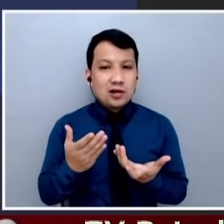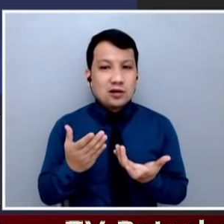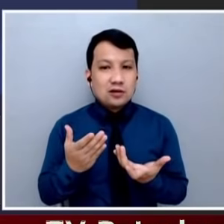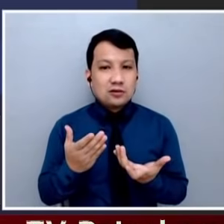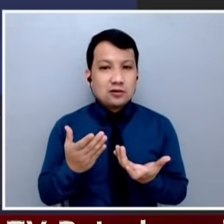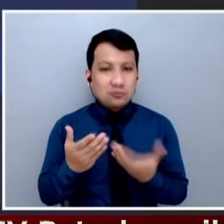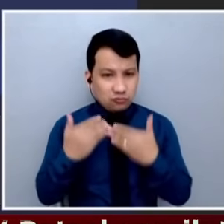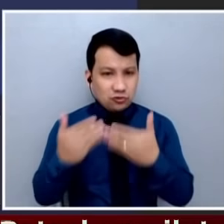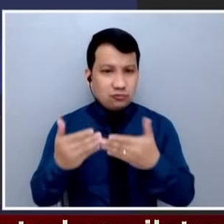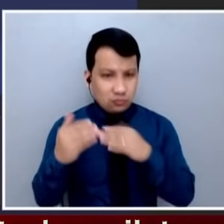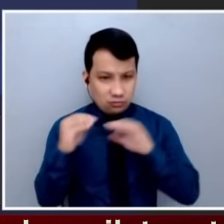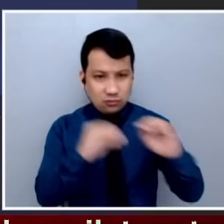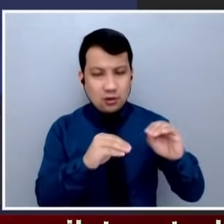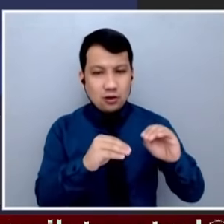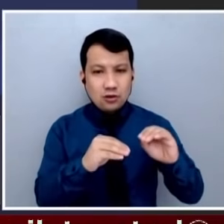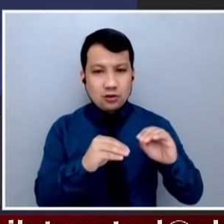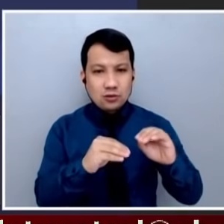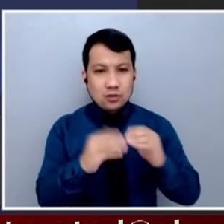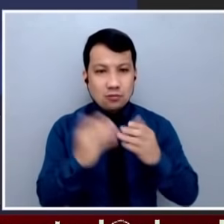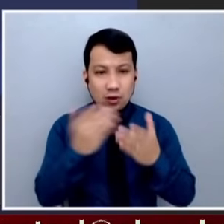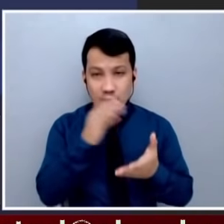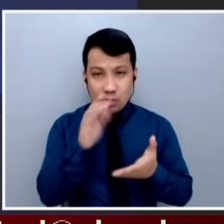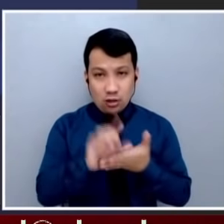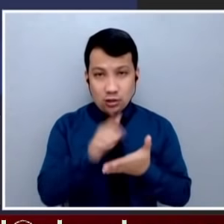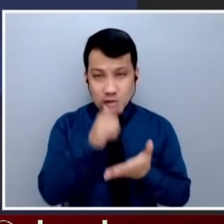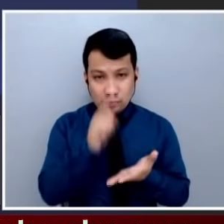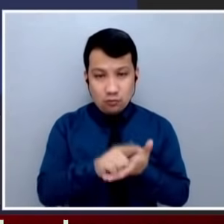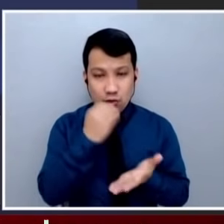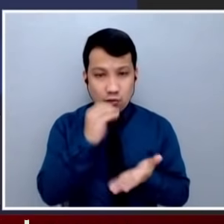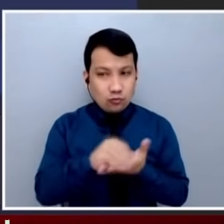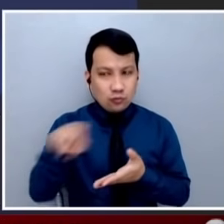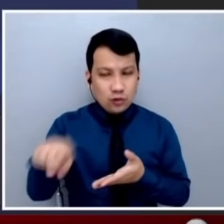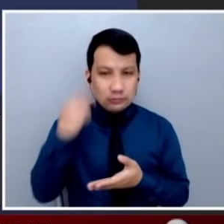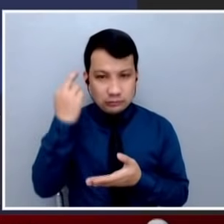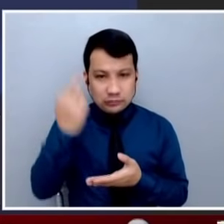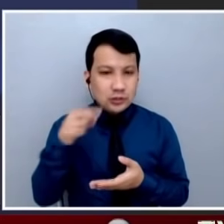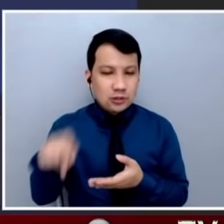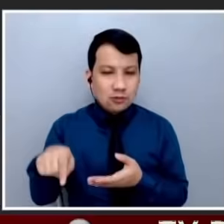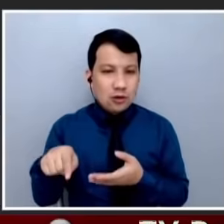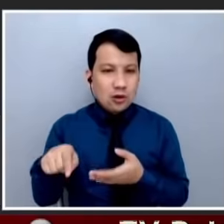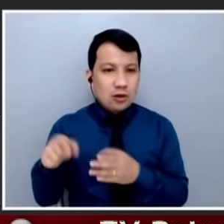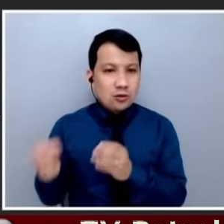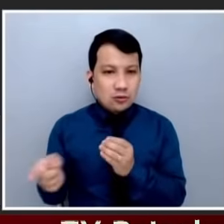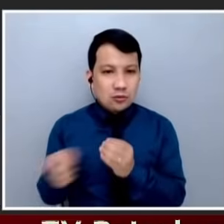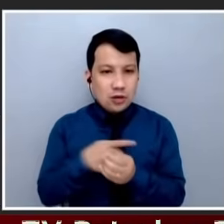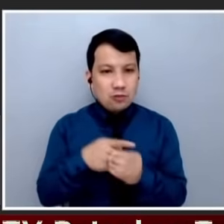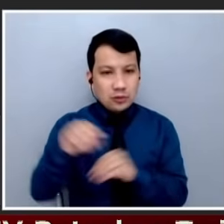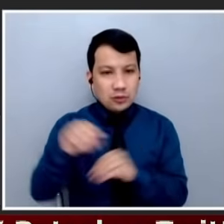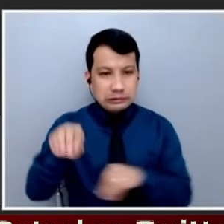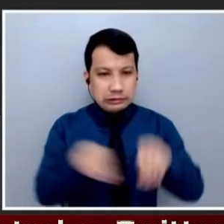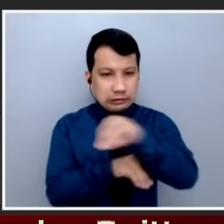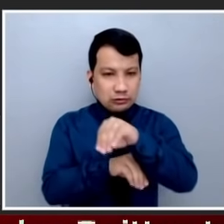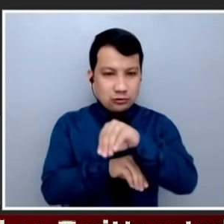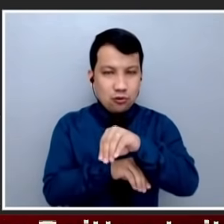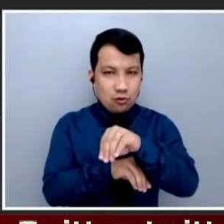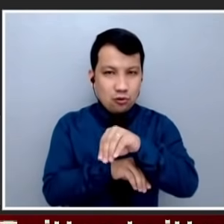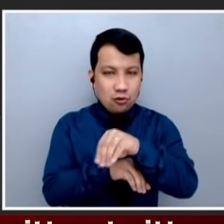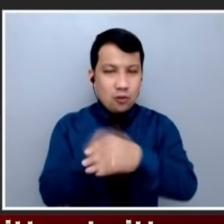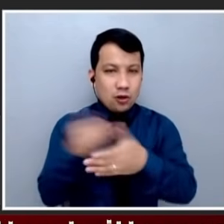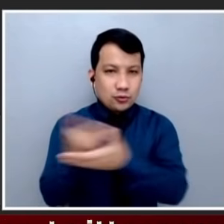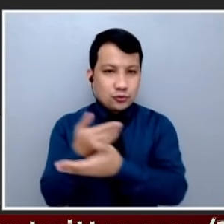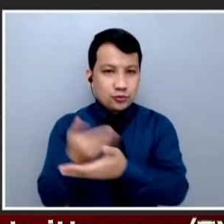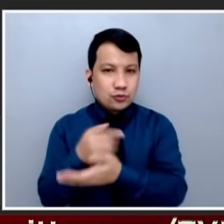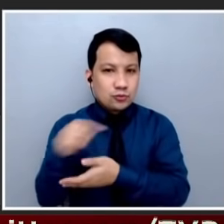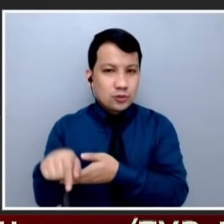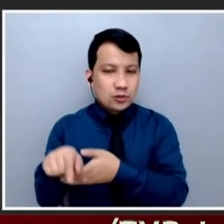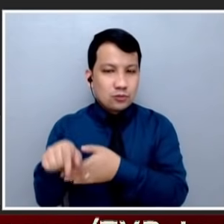enforcement issue, and that's the reason why I am putting somebody to head the